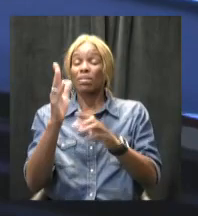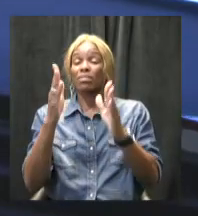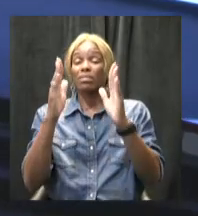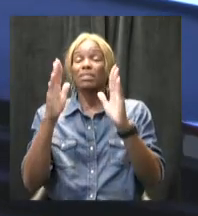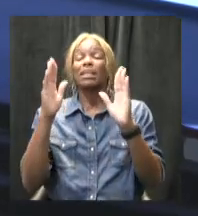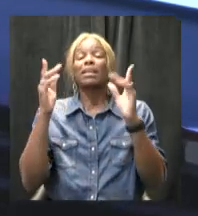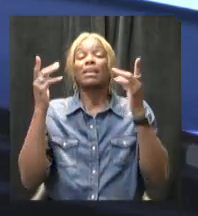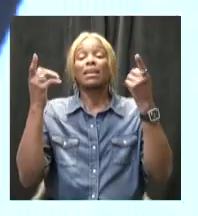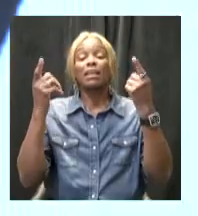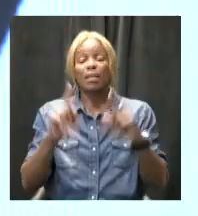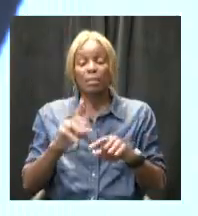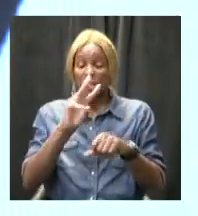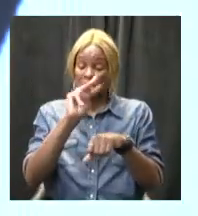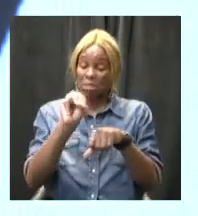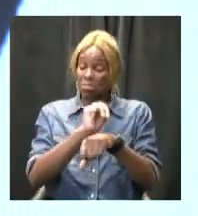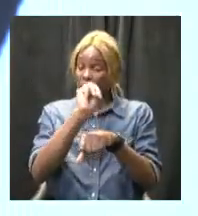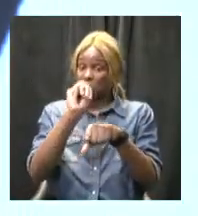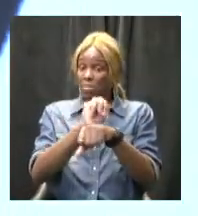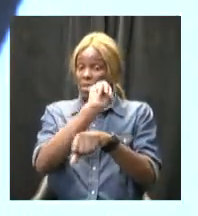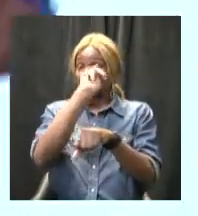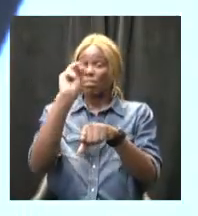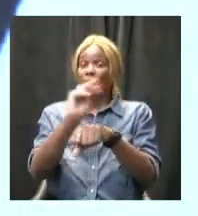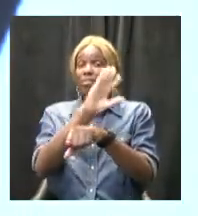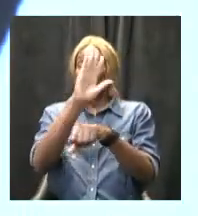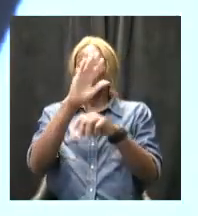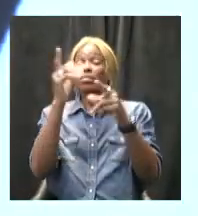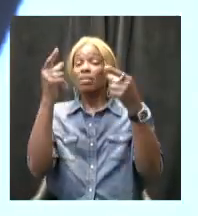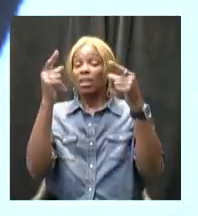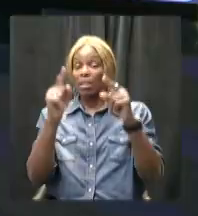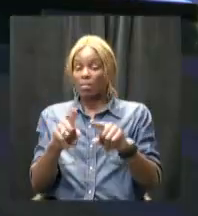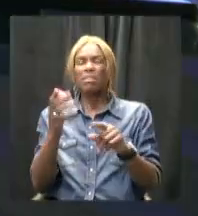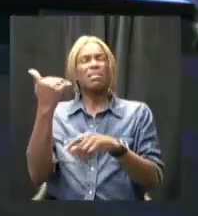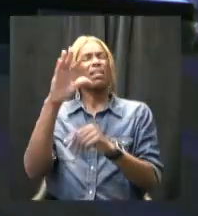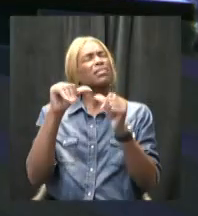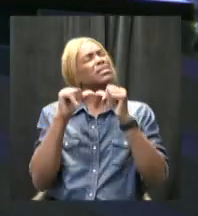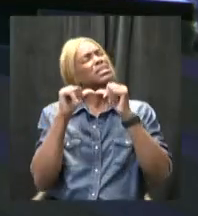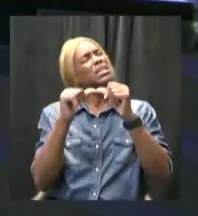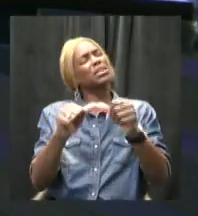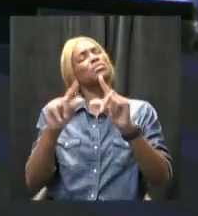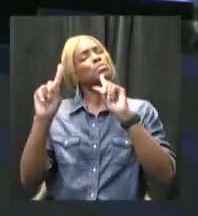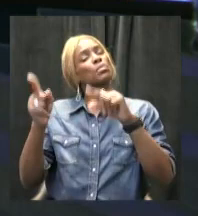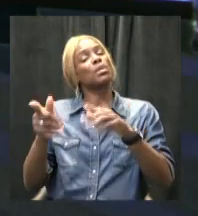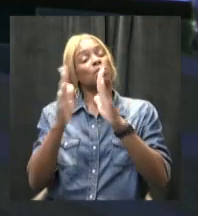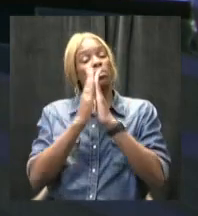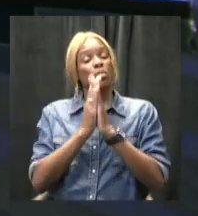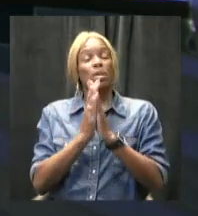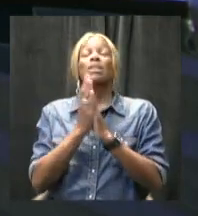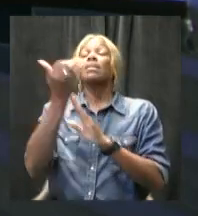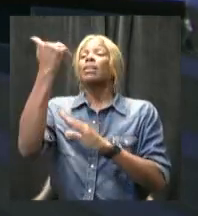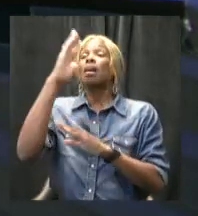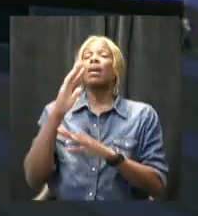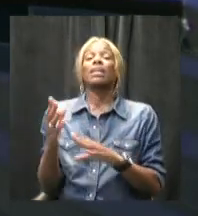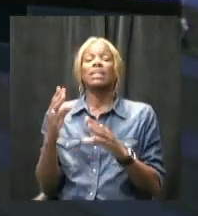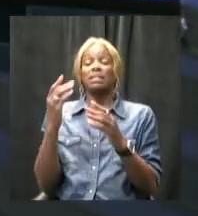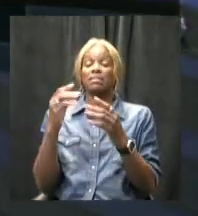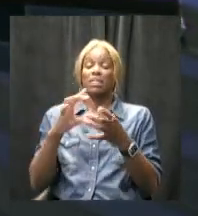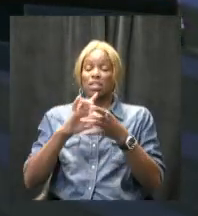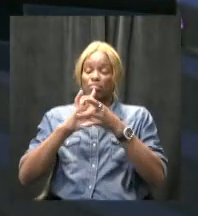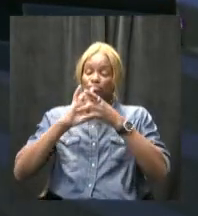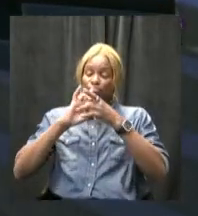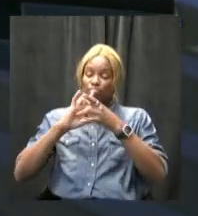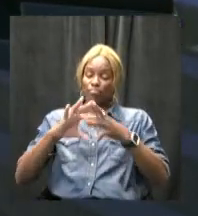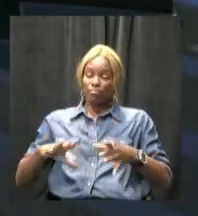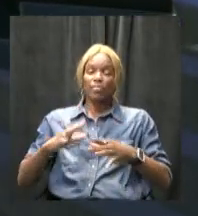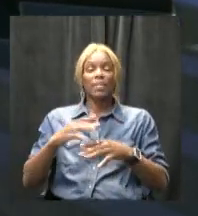is the church. Listen, God is still answering prayers. God is still breaking chains. God is